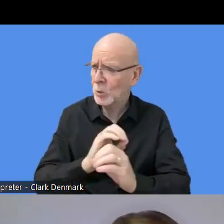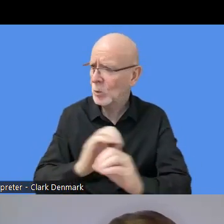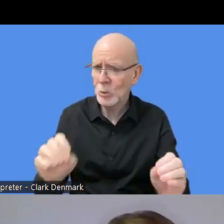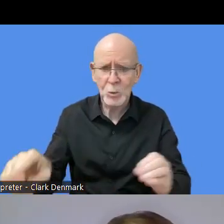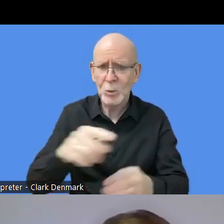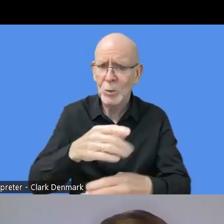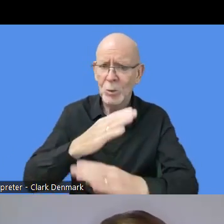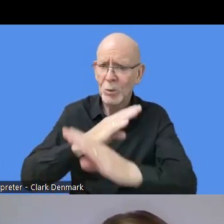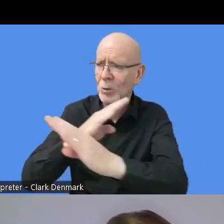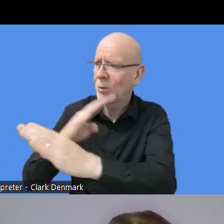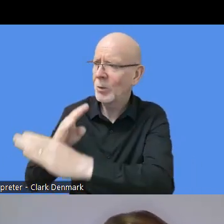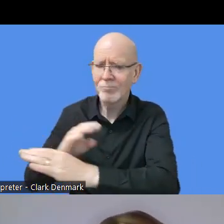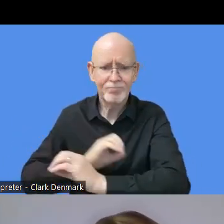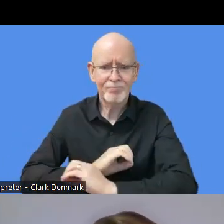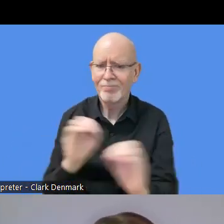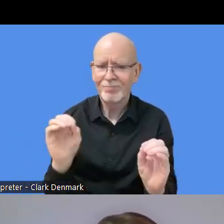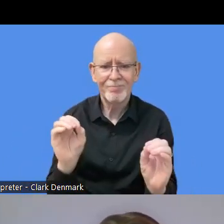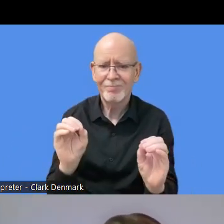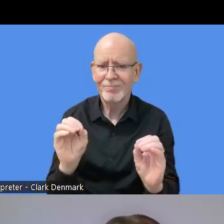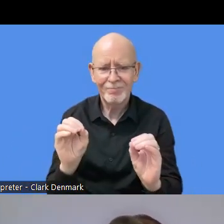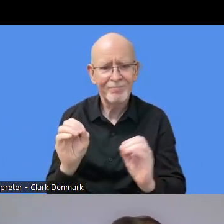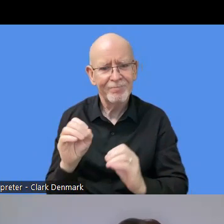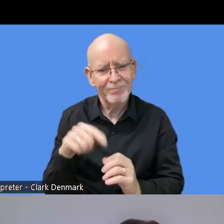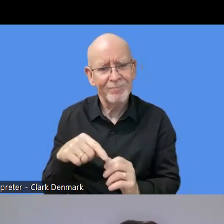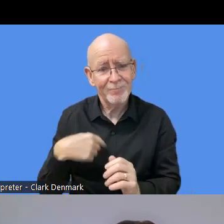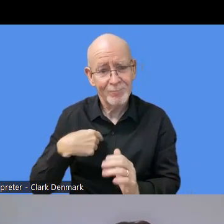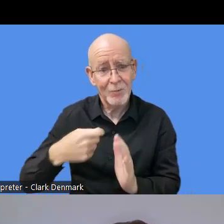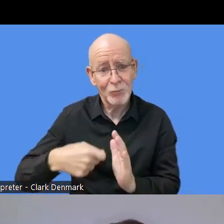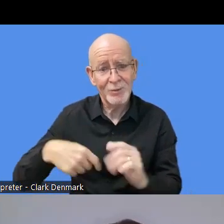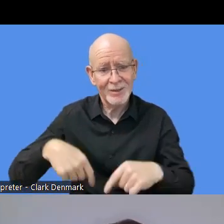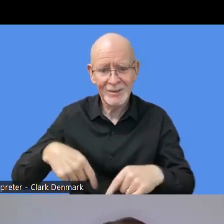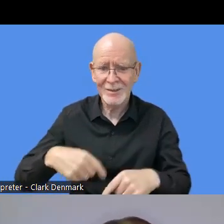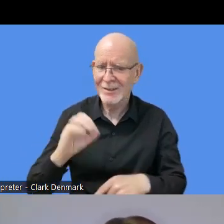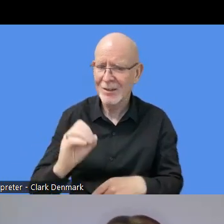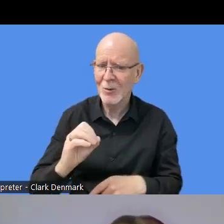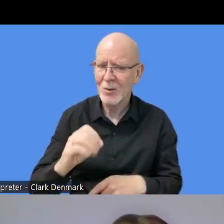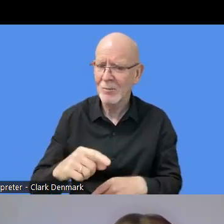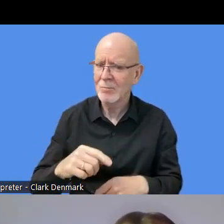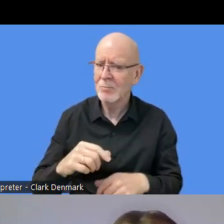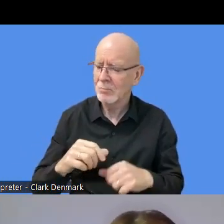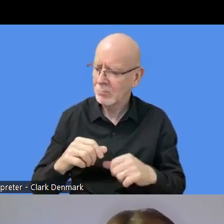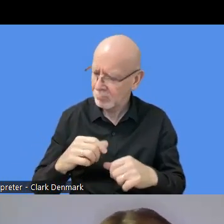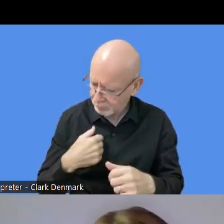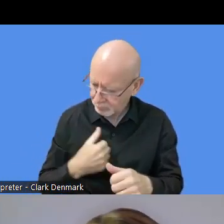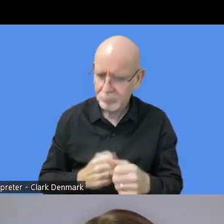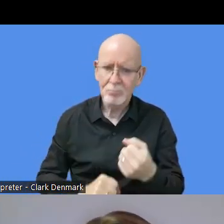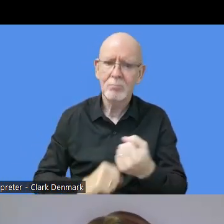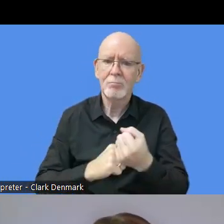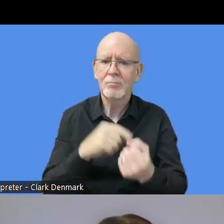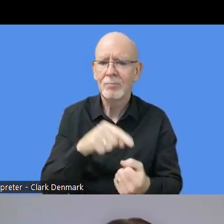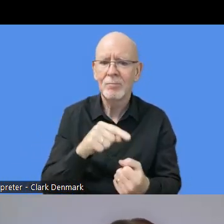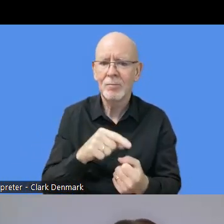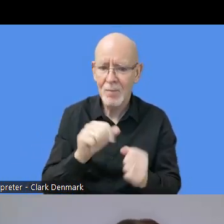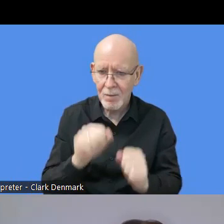persons with disabilities. We, of course, are not doing this alone. We have a fantastic global network